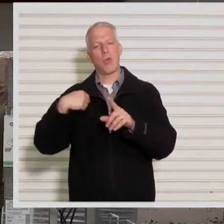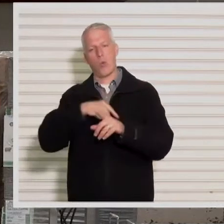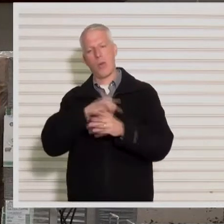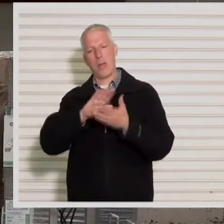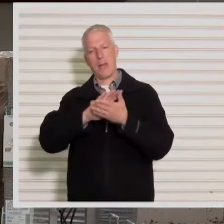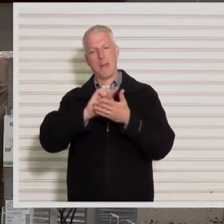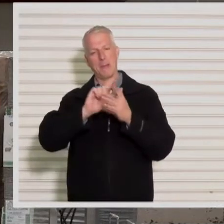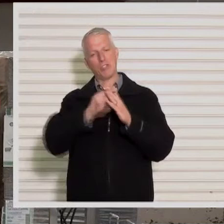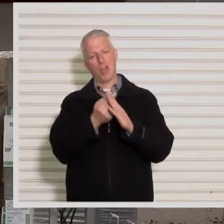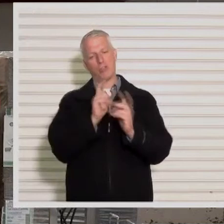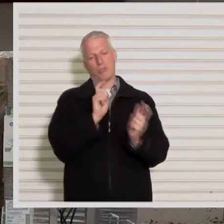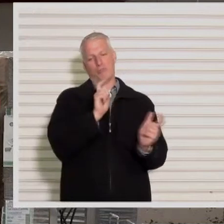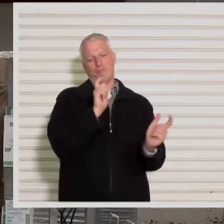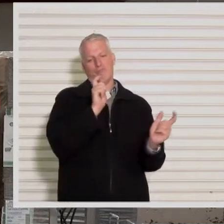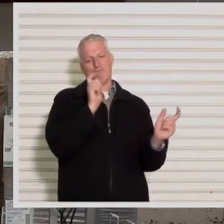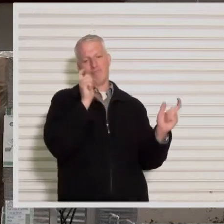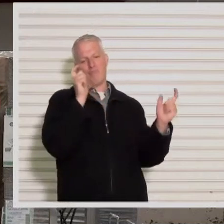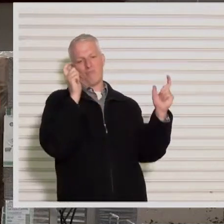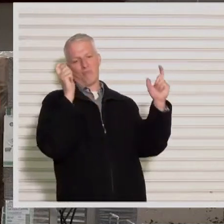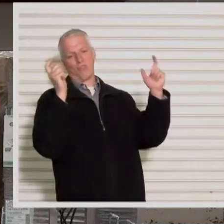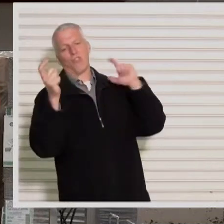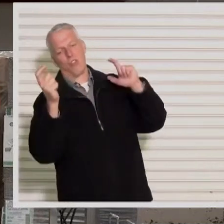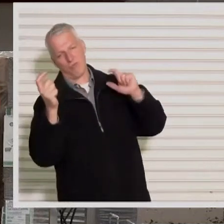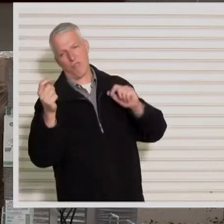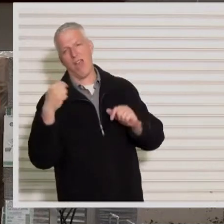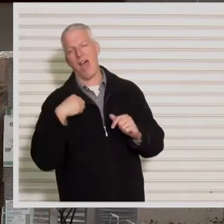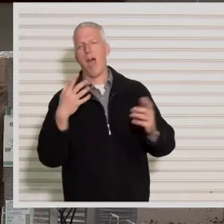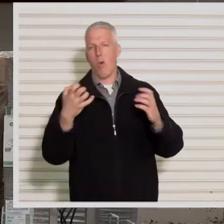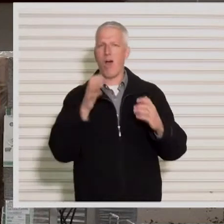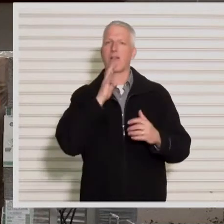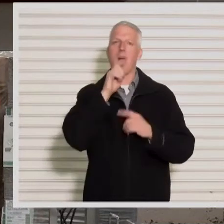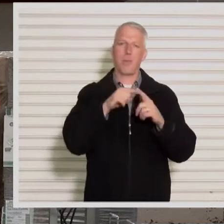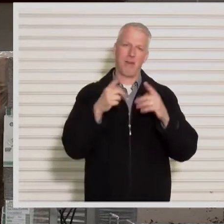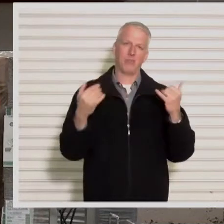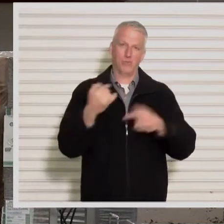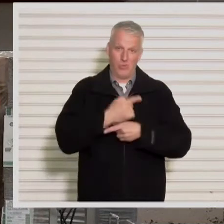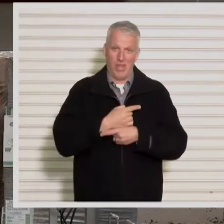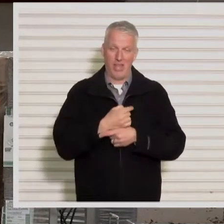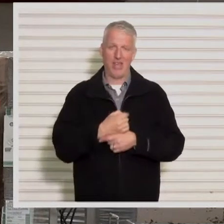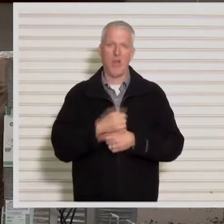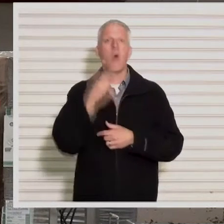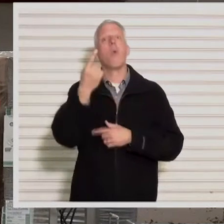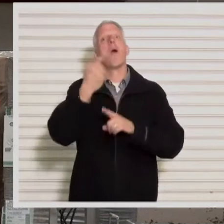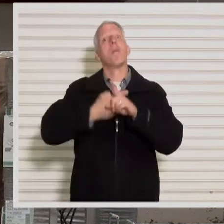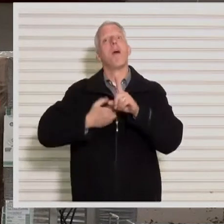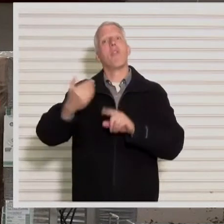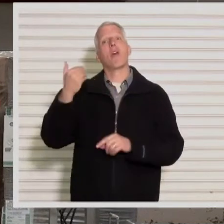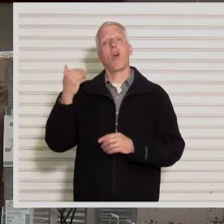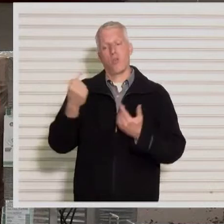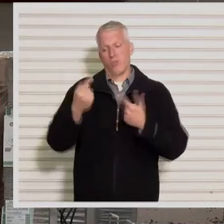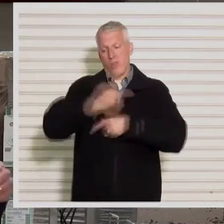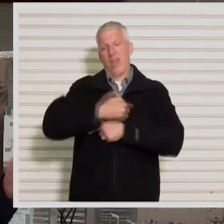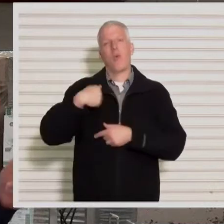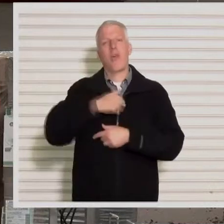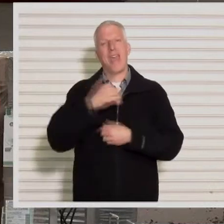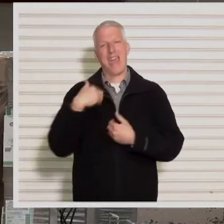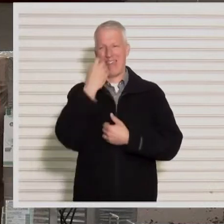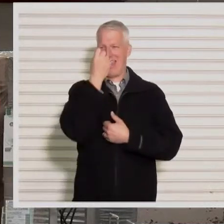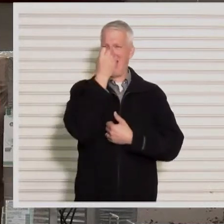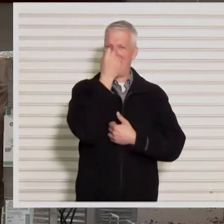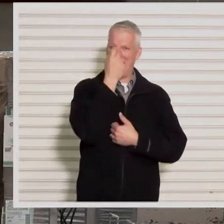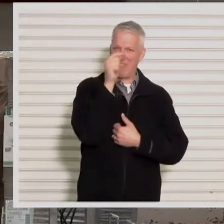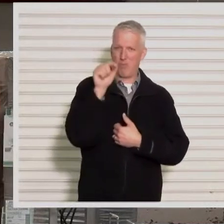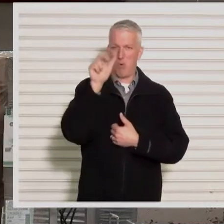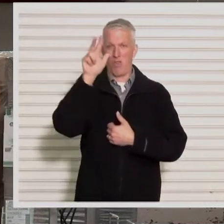turn the page. And that's what I want to briefly talk about here today. 1 month ago today, we had